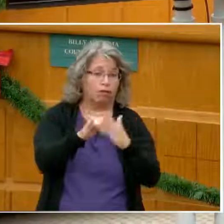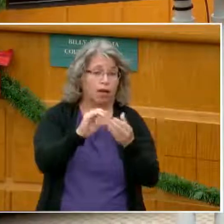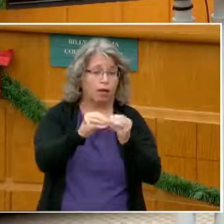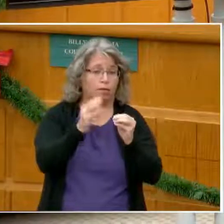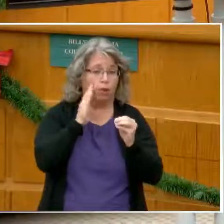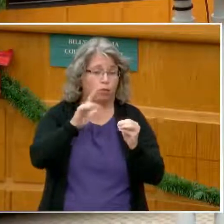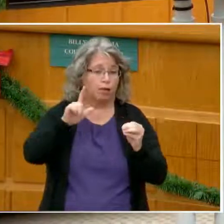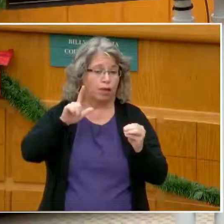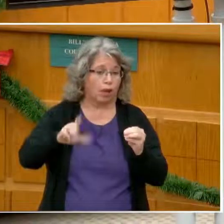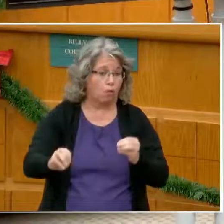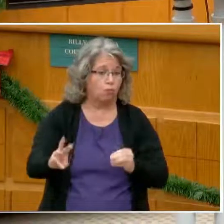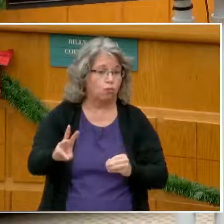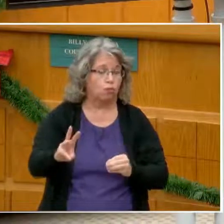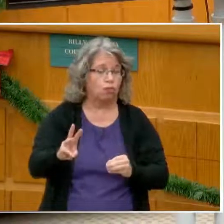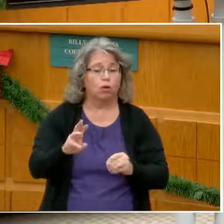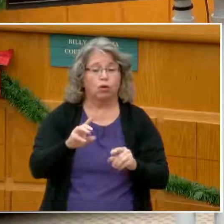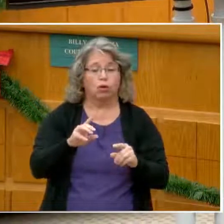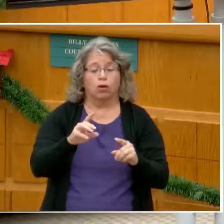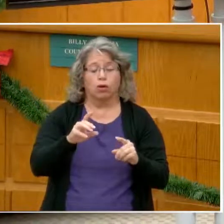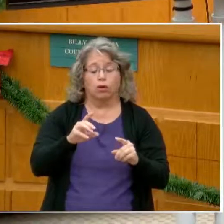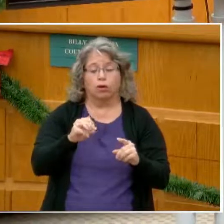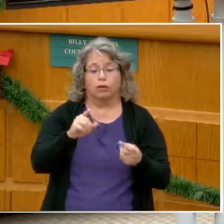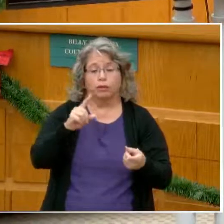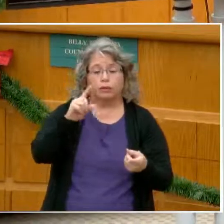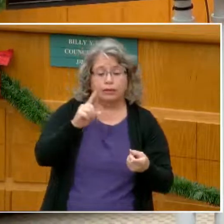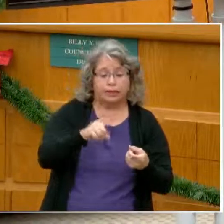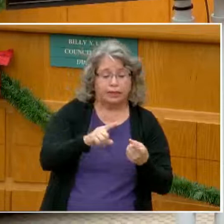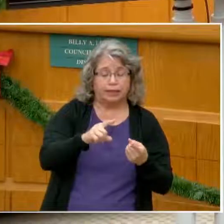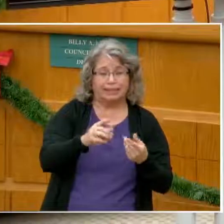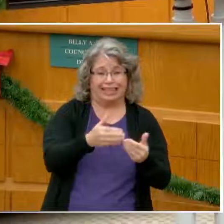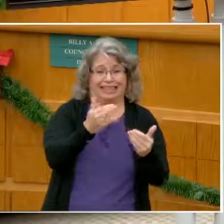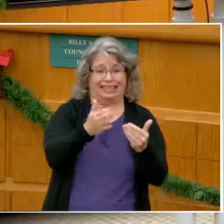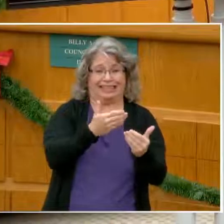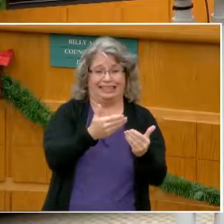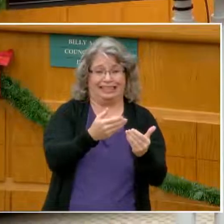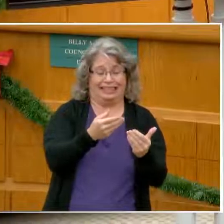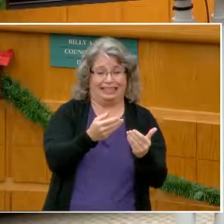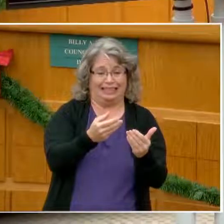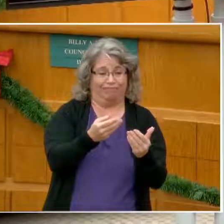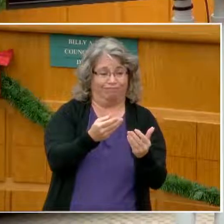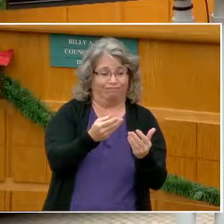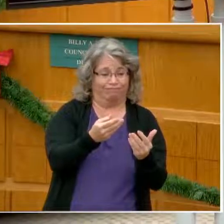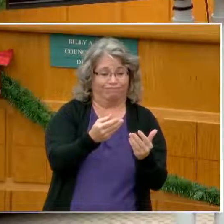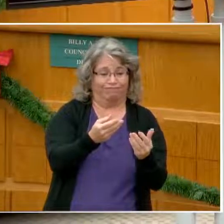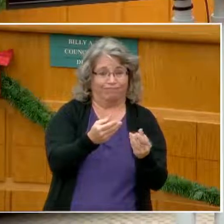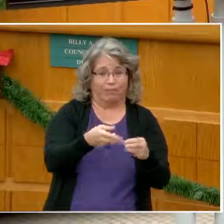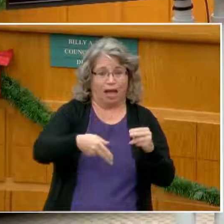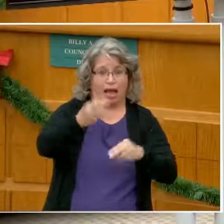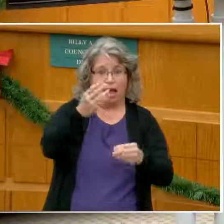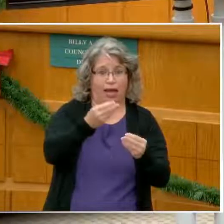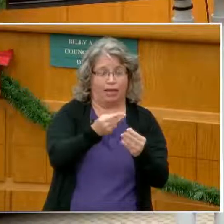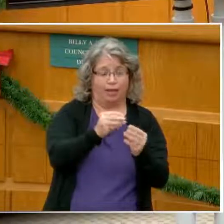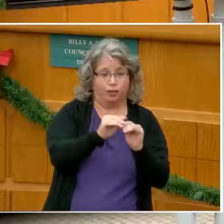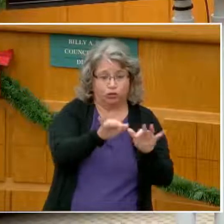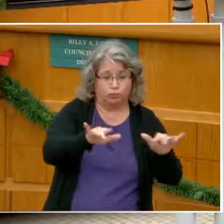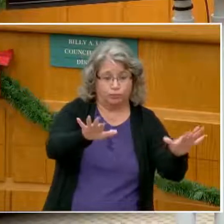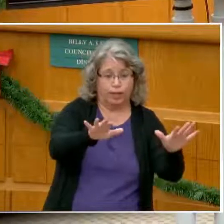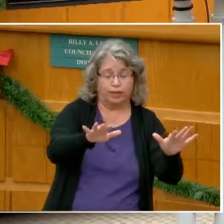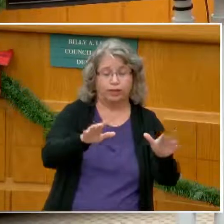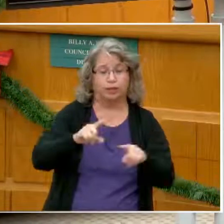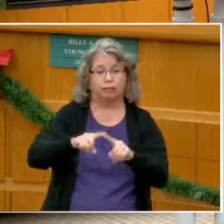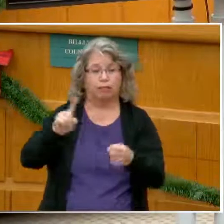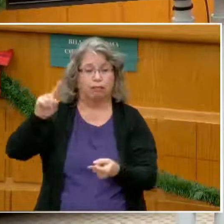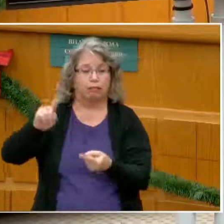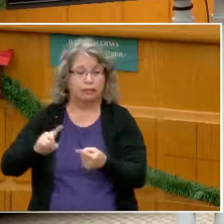transmission, less severe symptoms, will they balance each other out? We're going to be monitoring. That's my message today.